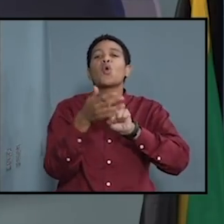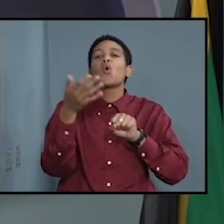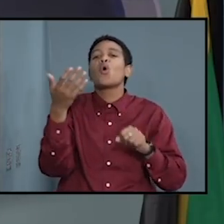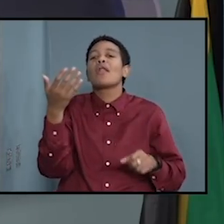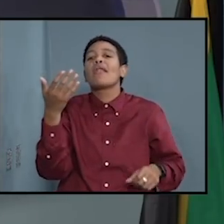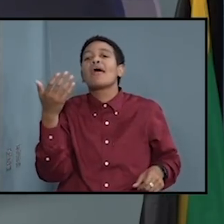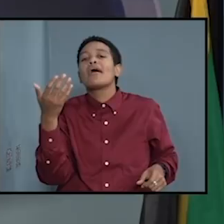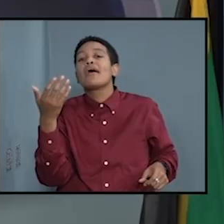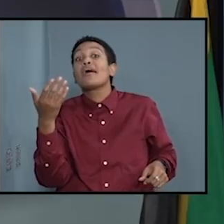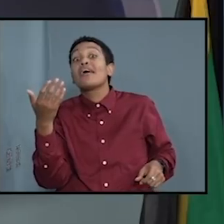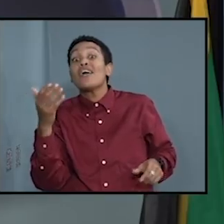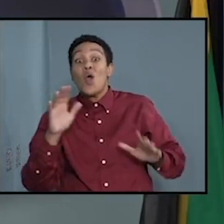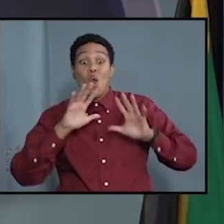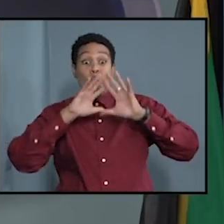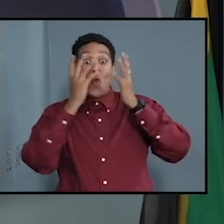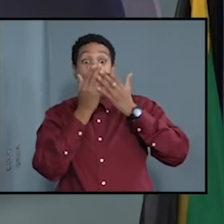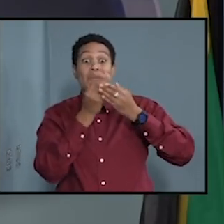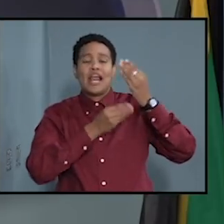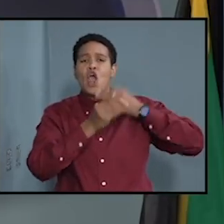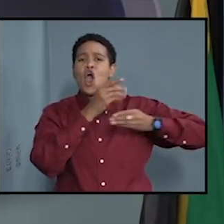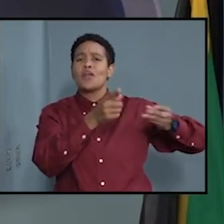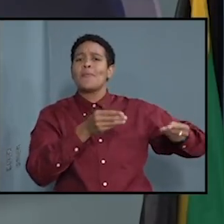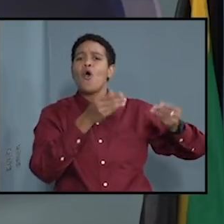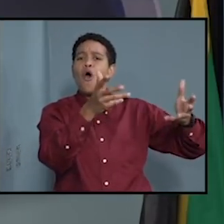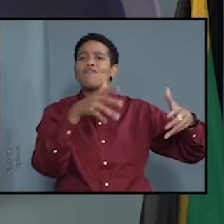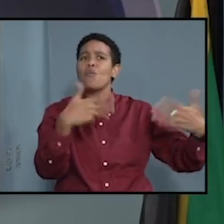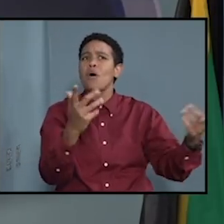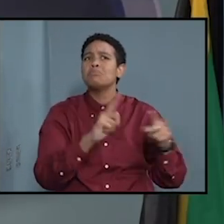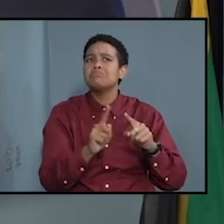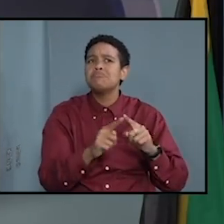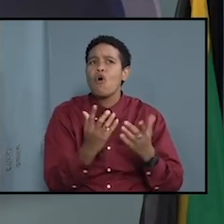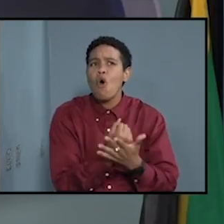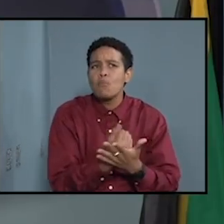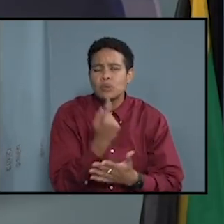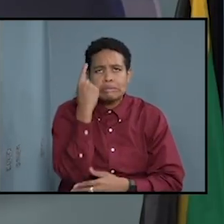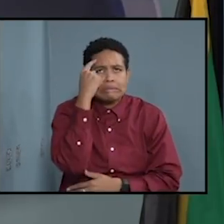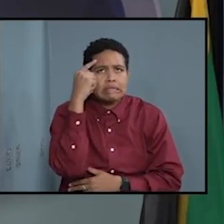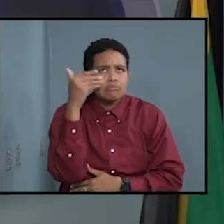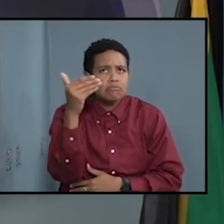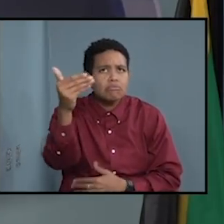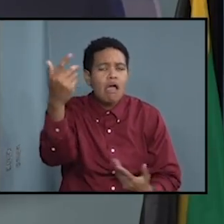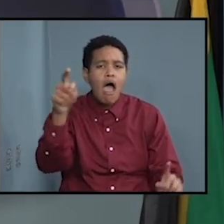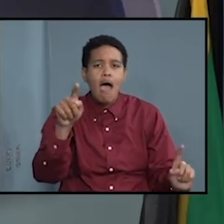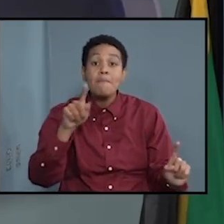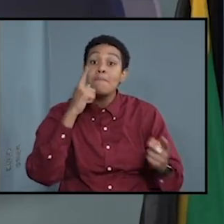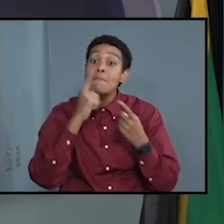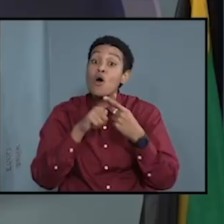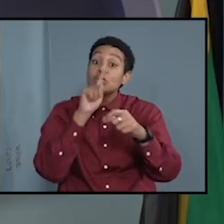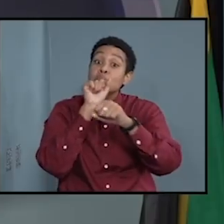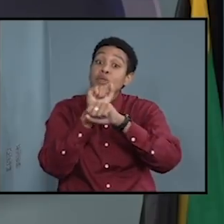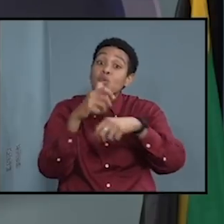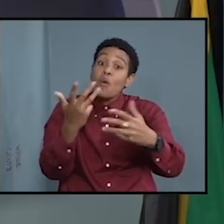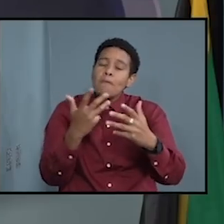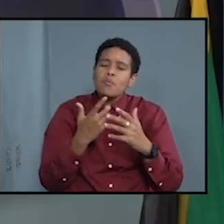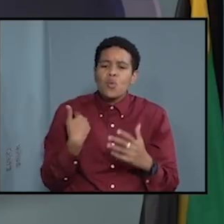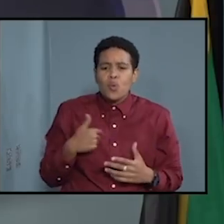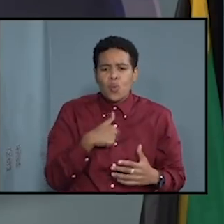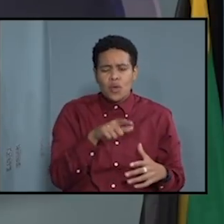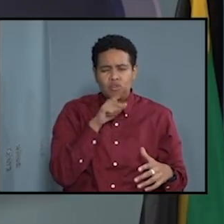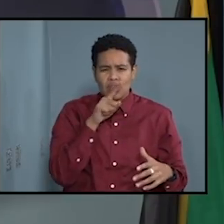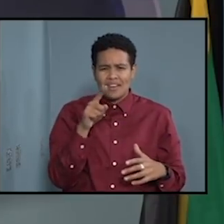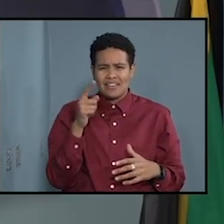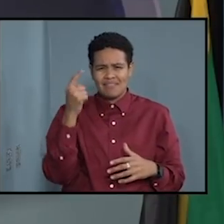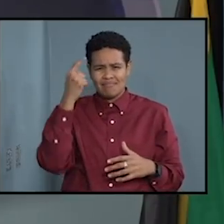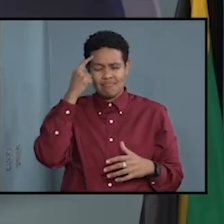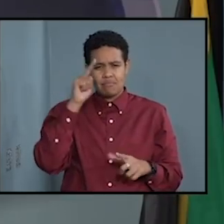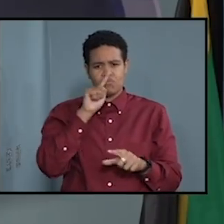post-COVID-19 global economy offers, as well as to ensure that we take account of